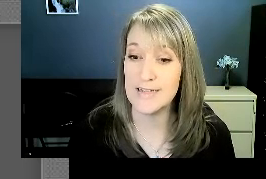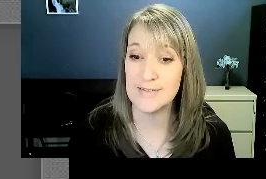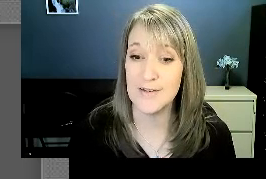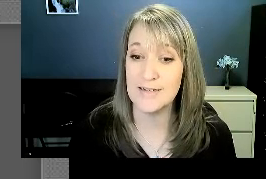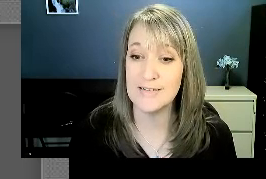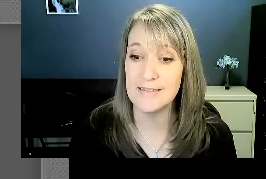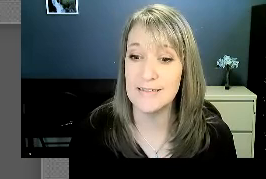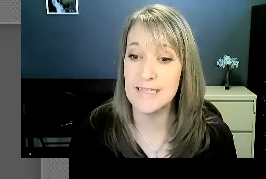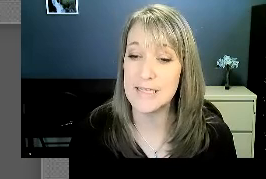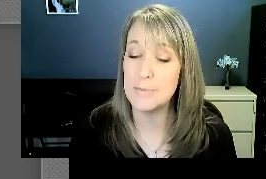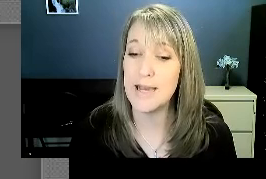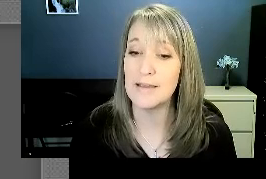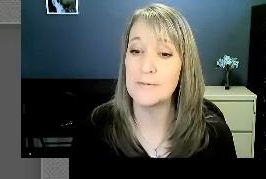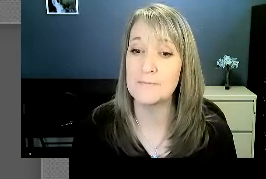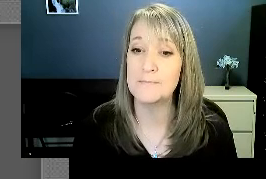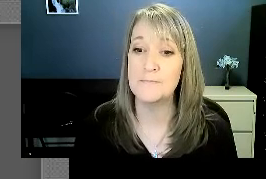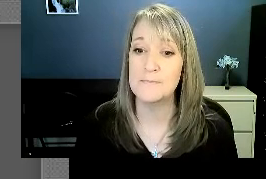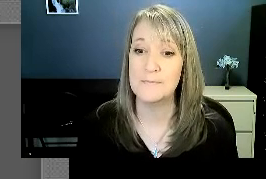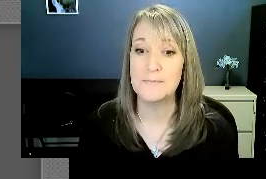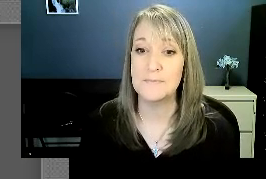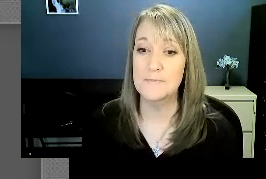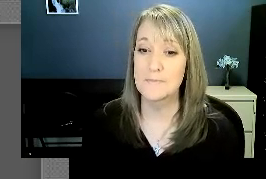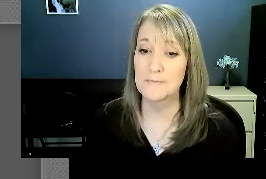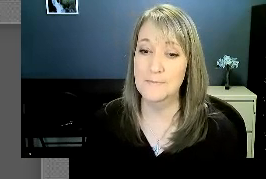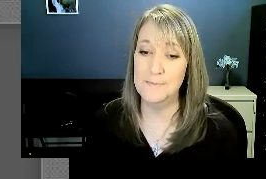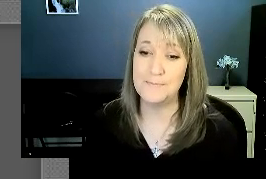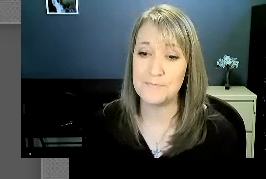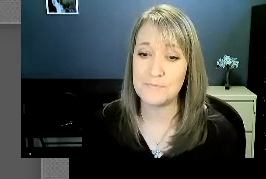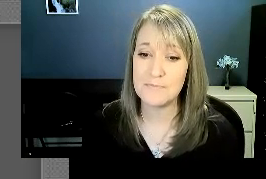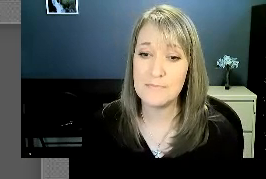using classifiers, and then come back.